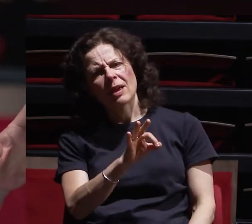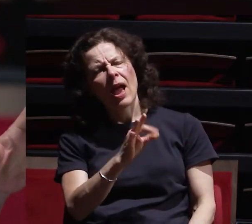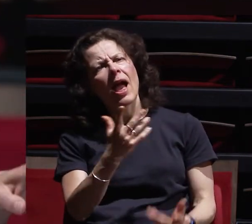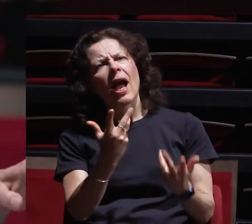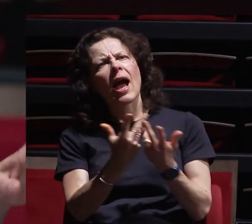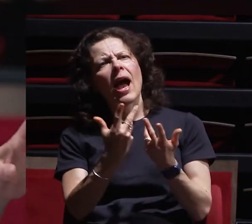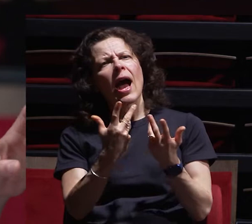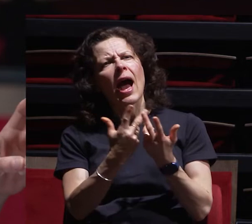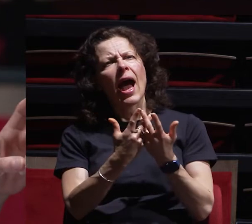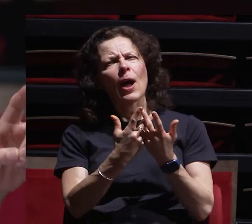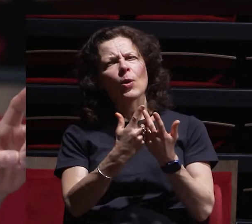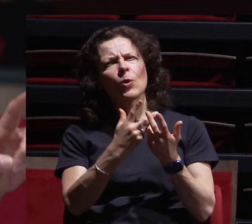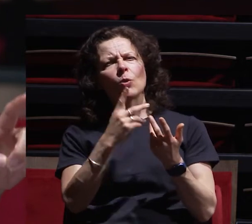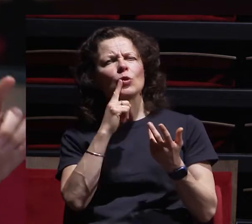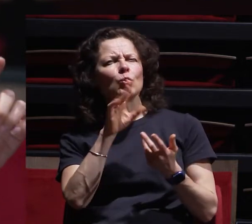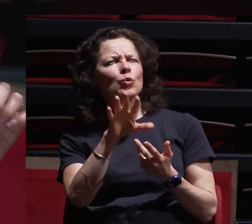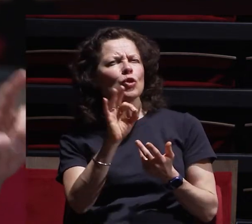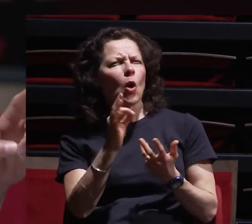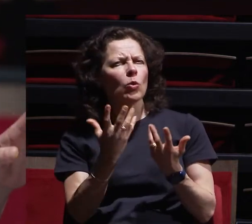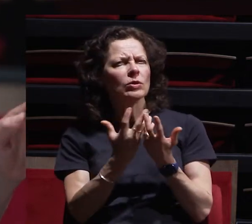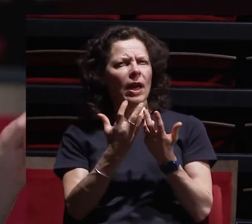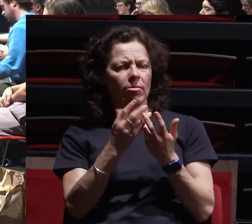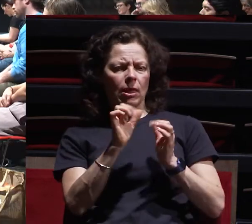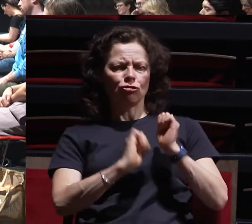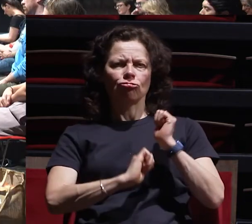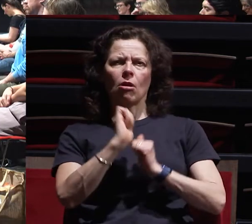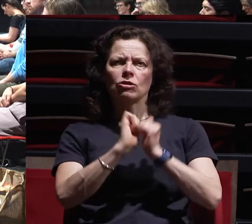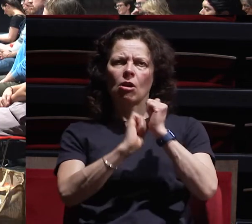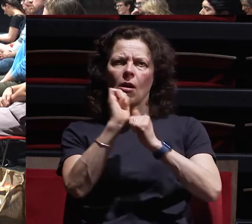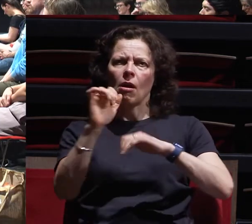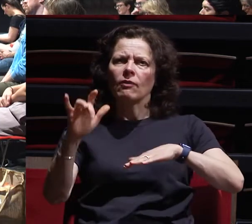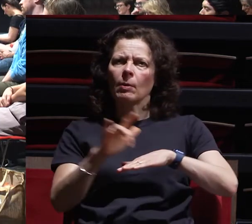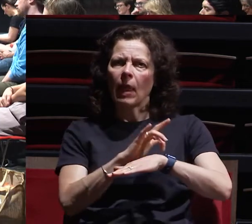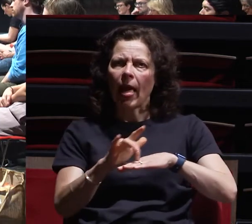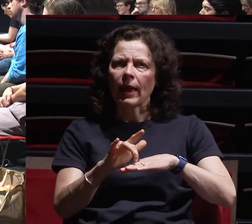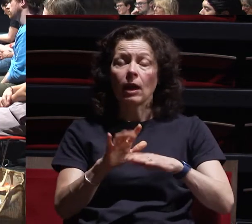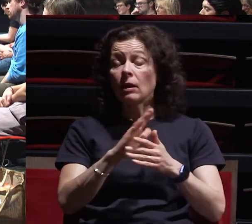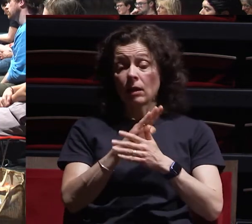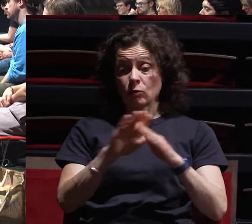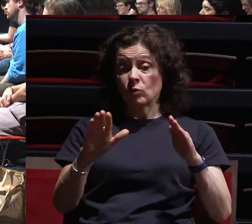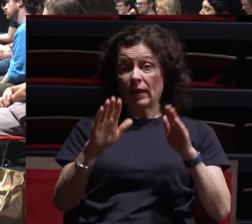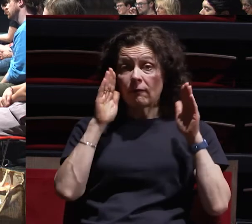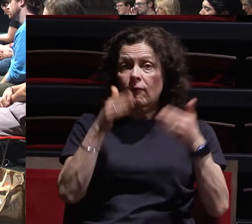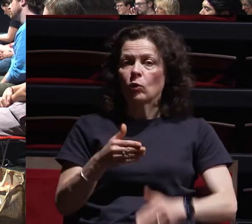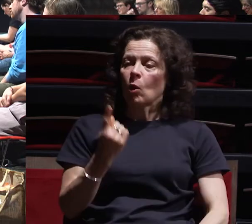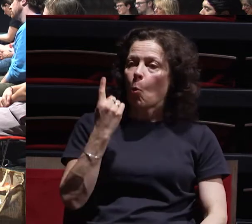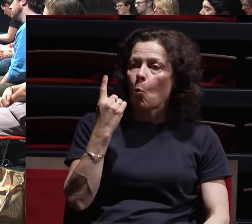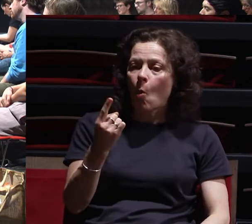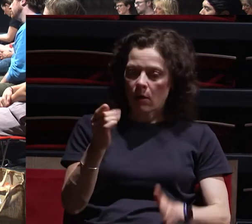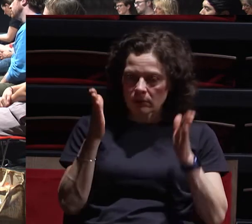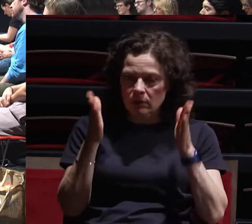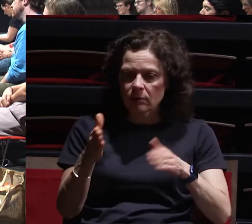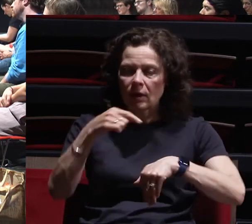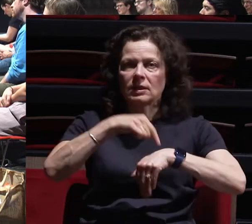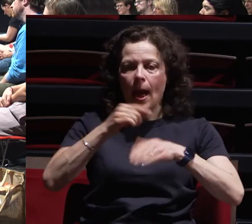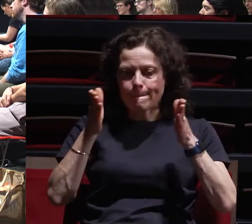to ask is how you chose the way to structure that play, rather than focus on like one